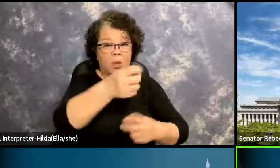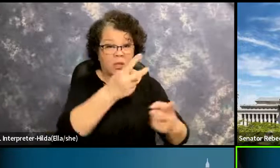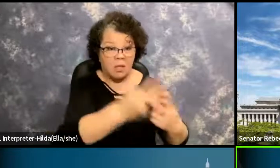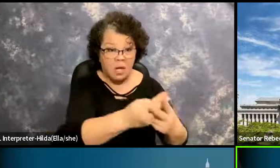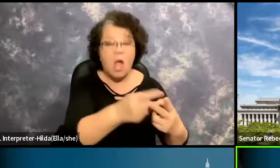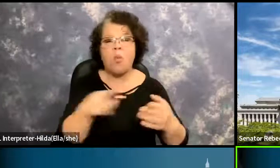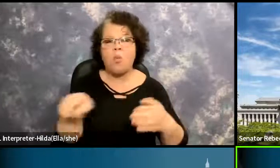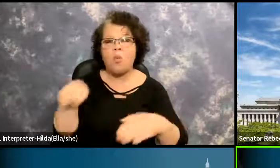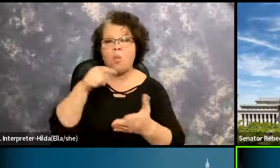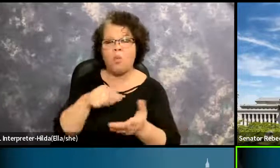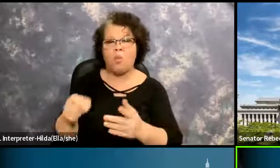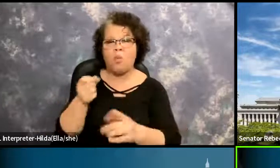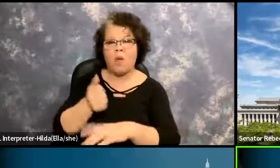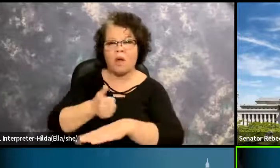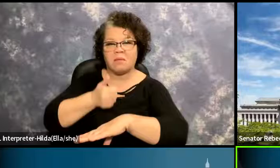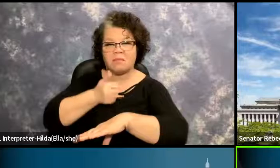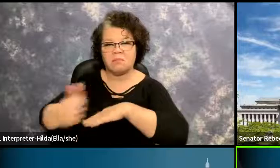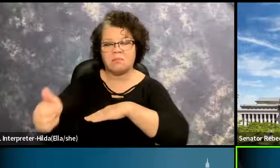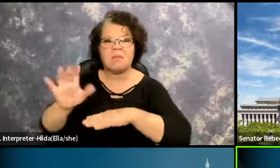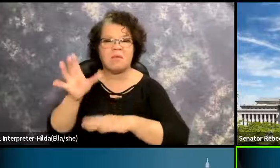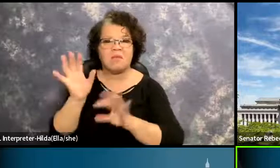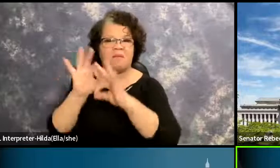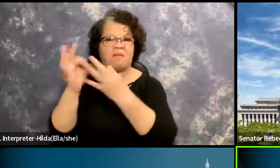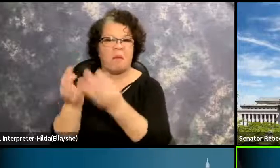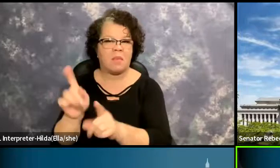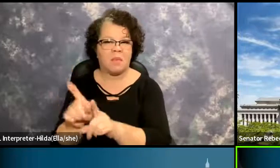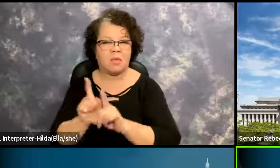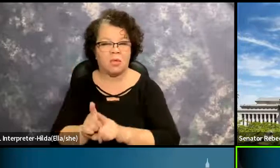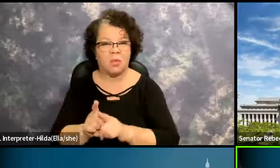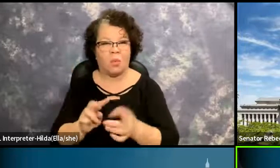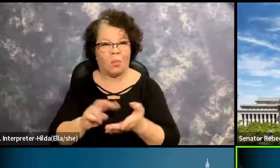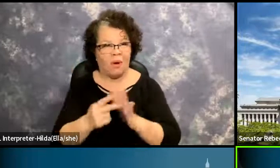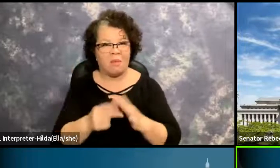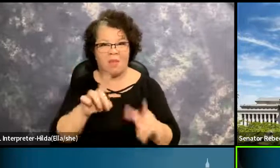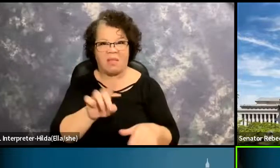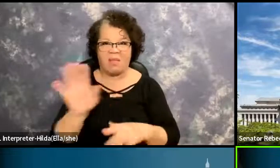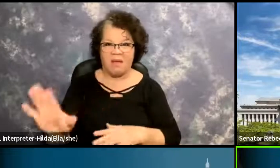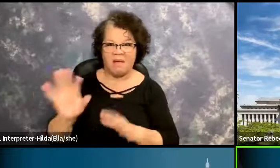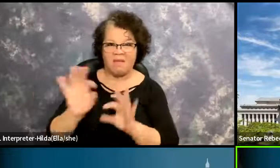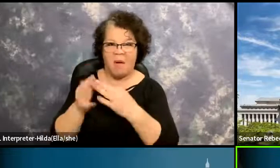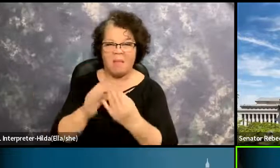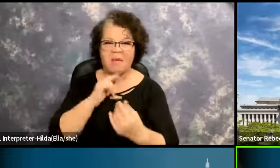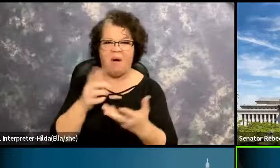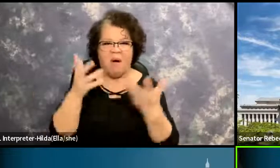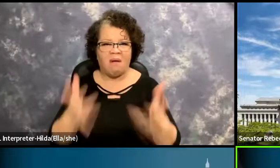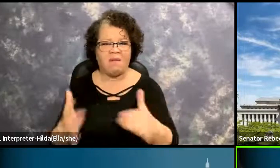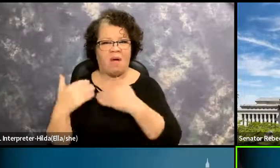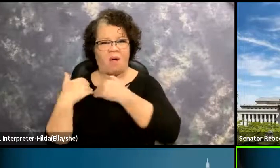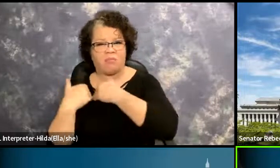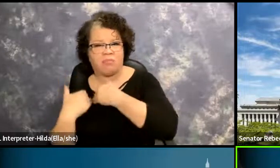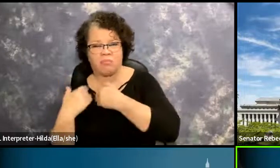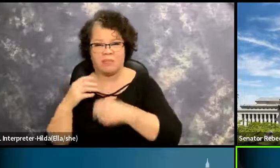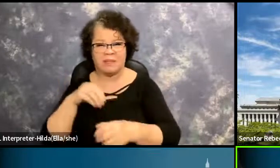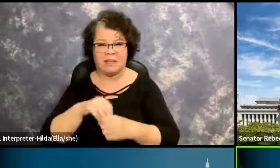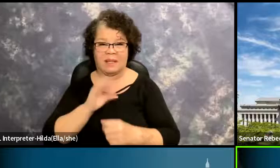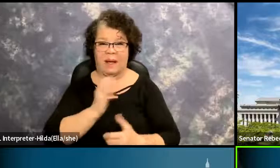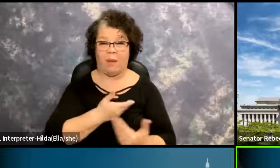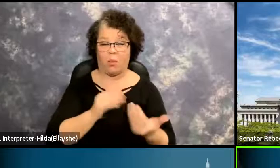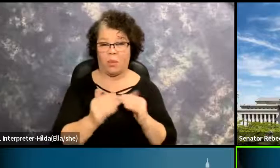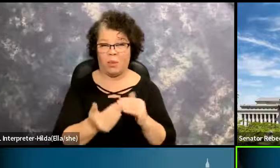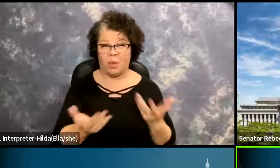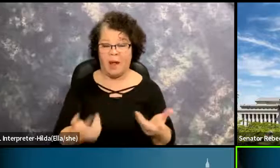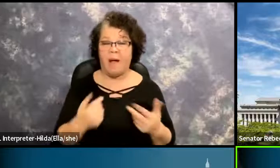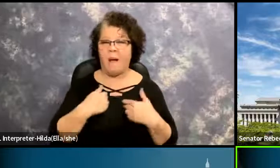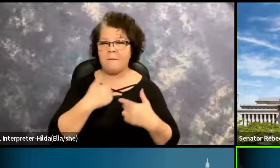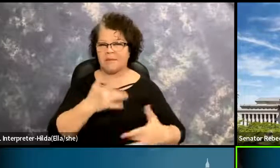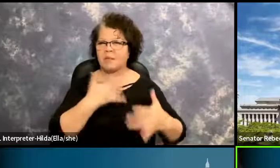that punishment and putting undue burden on families already deeply impacted in our communities. I'm excited to hopefully